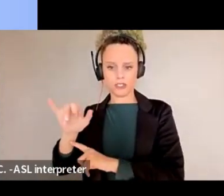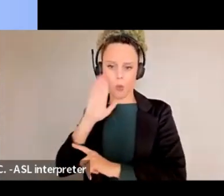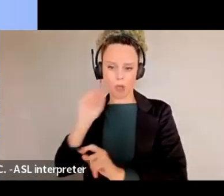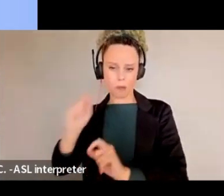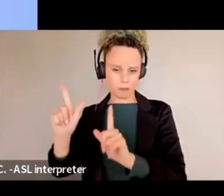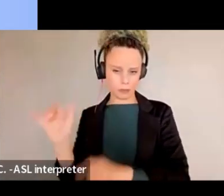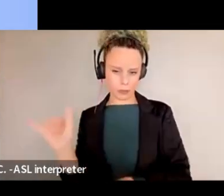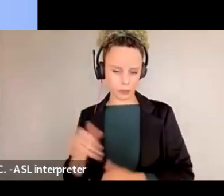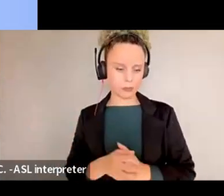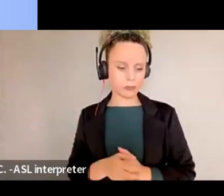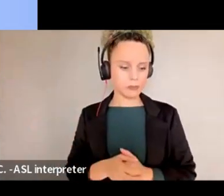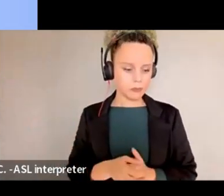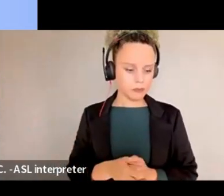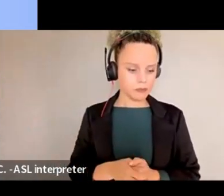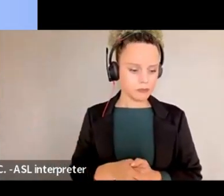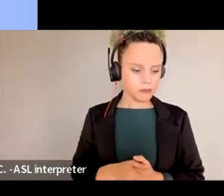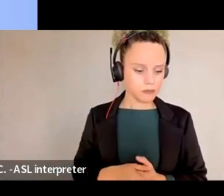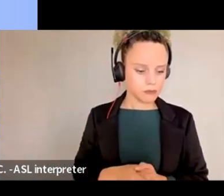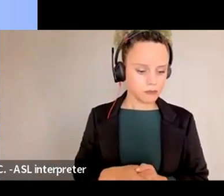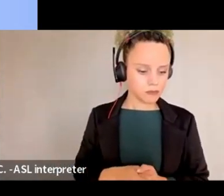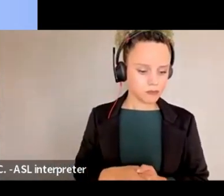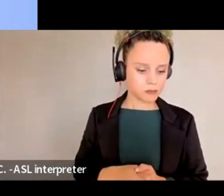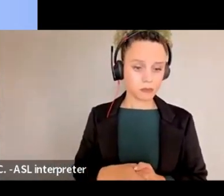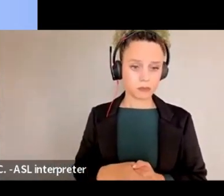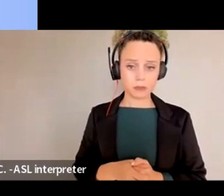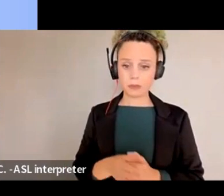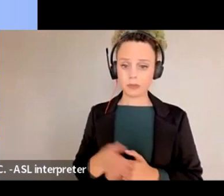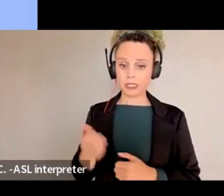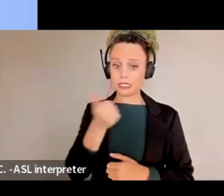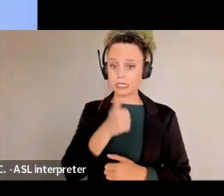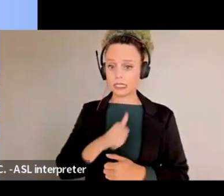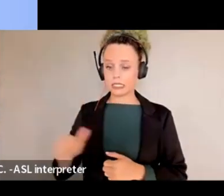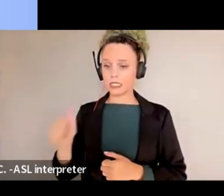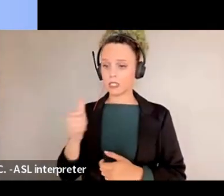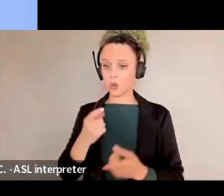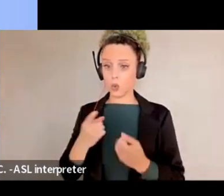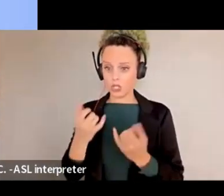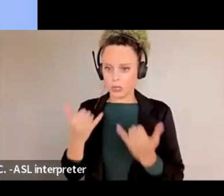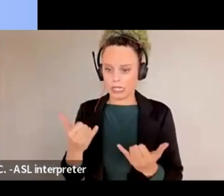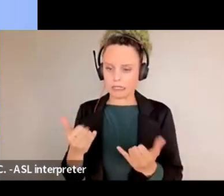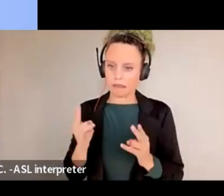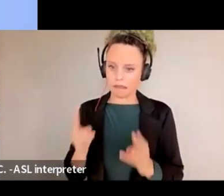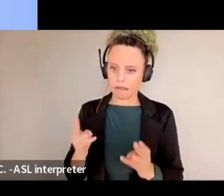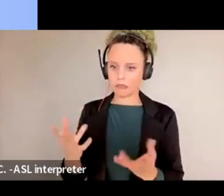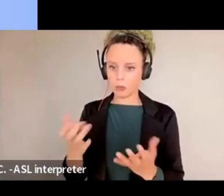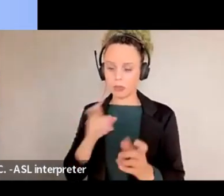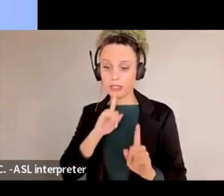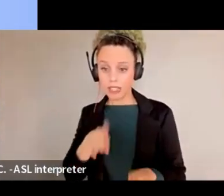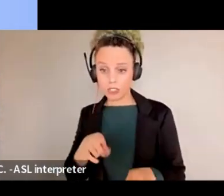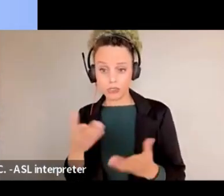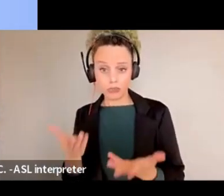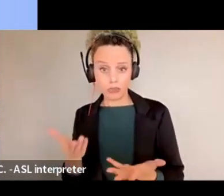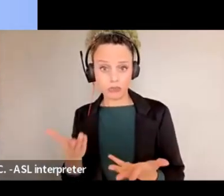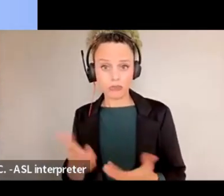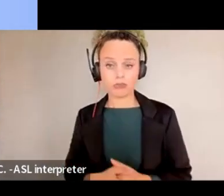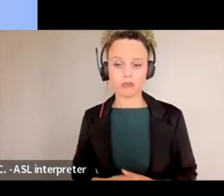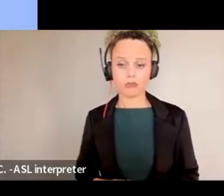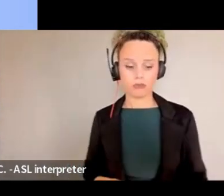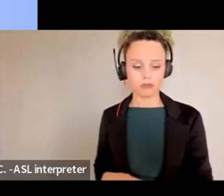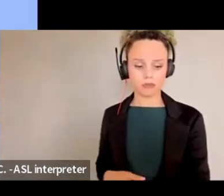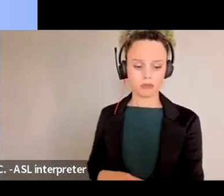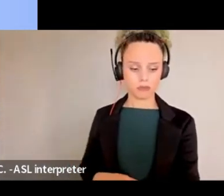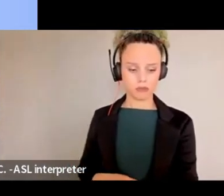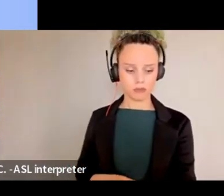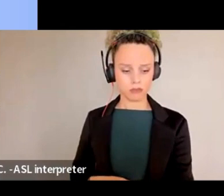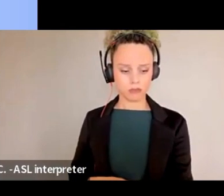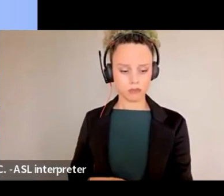screen. So you'll be able to fill it out then too. So is there any